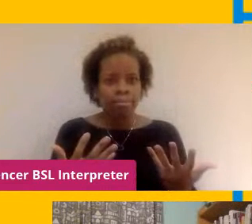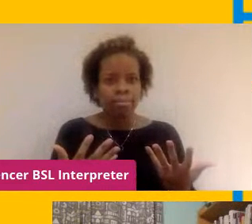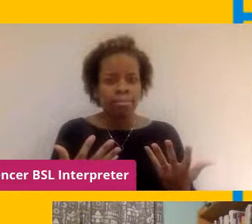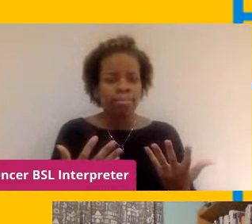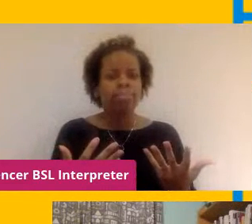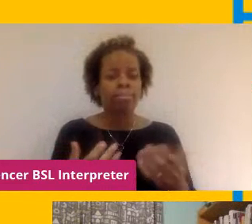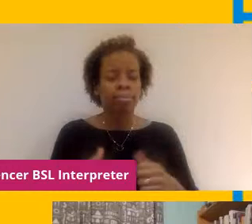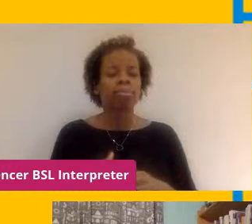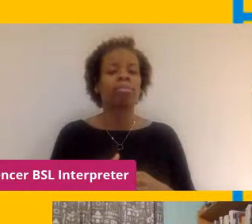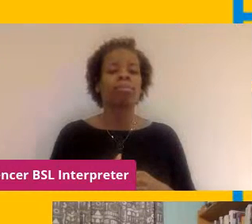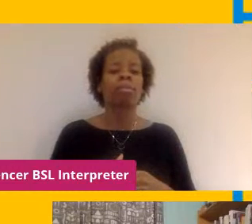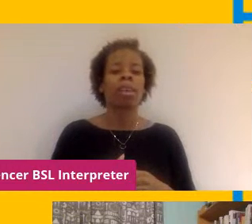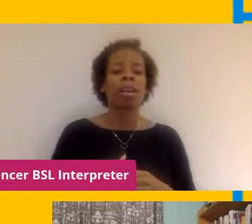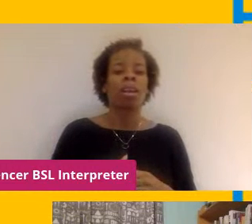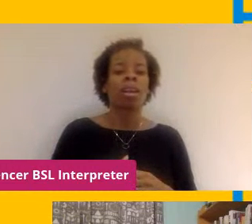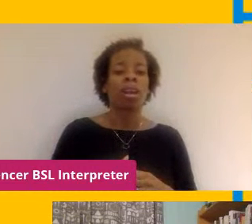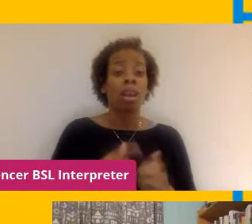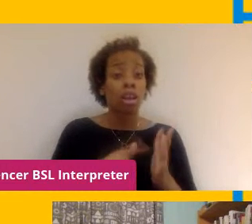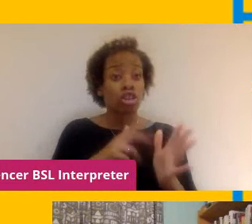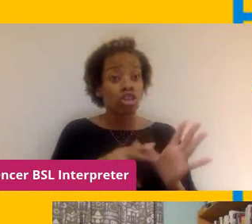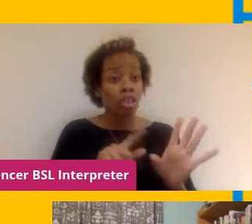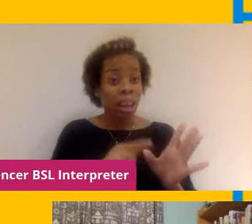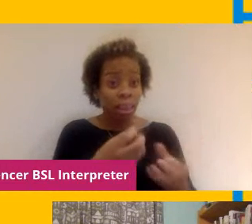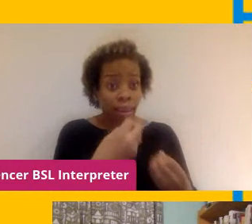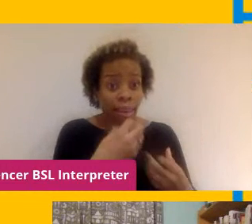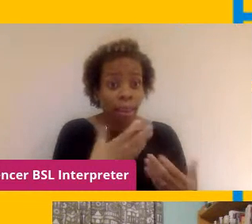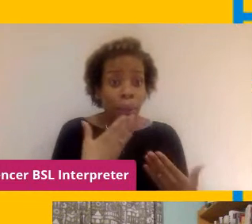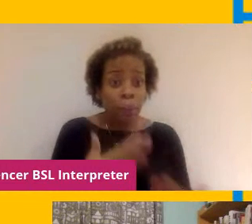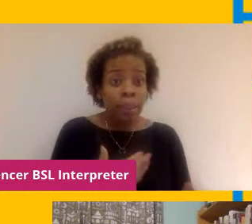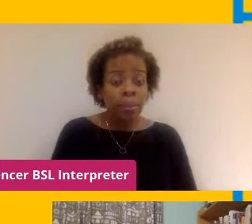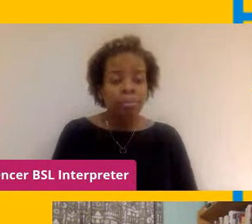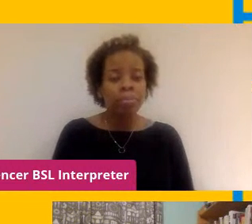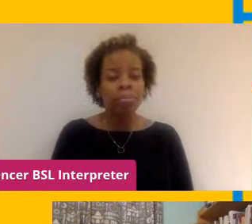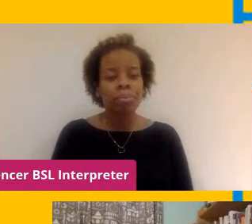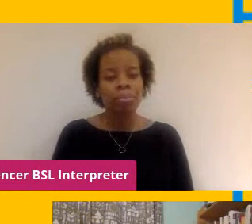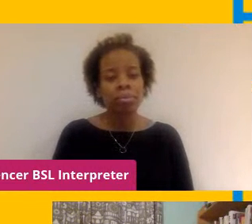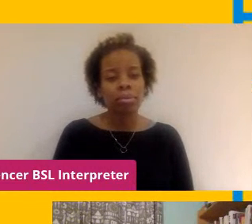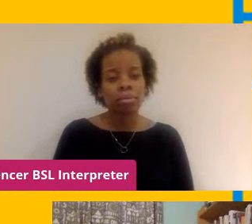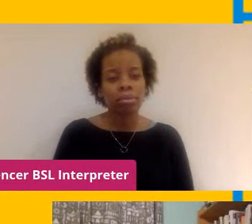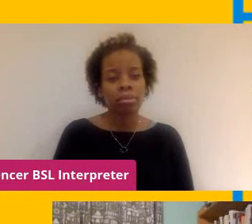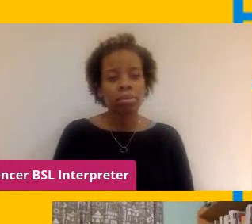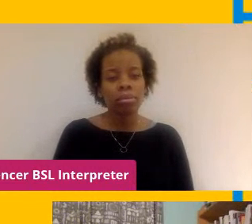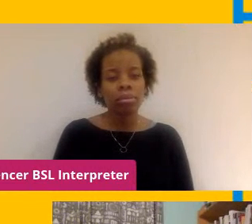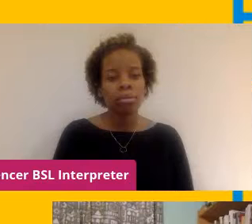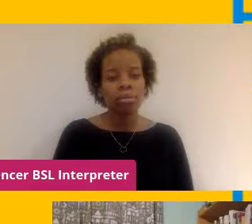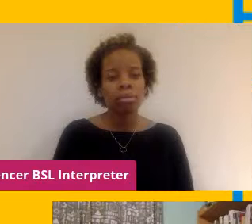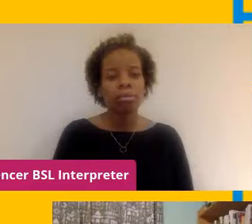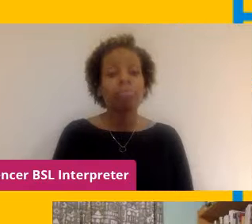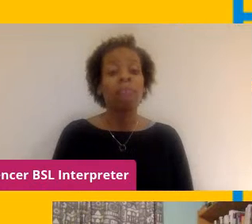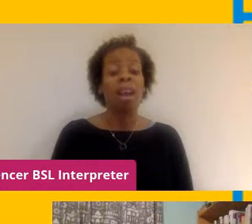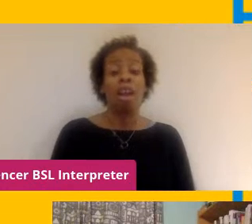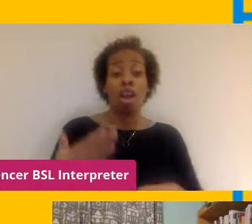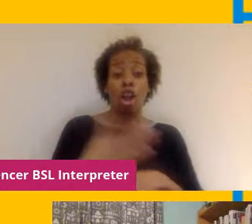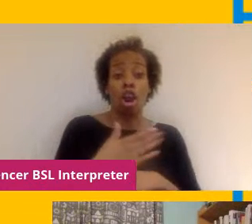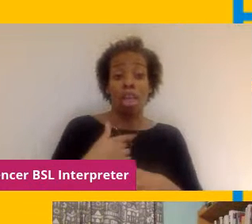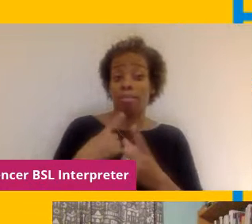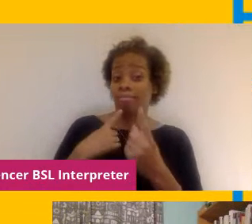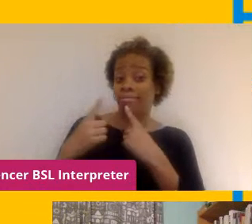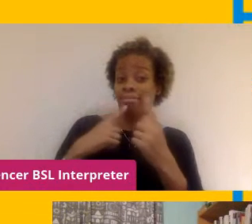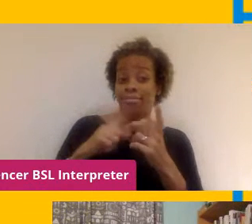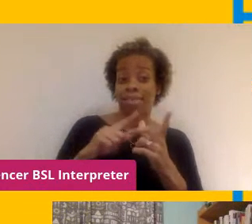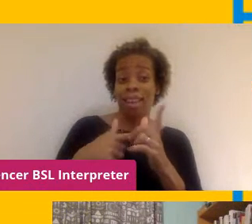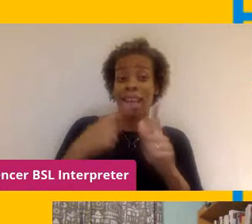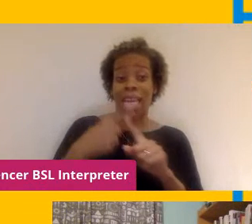And Jenny, I think that's another one for you, if that's okay. Yeah, that's fine. So I was actually talking to Alex about this earlier, and there's lots of examples where